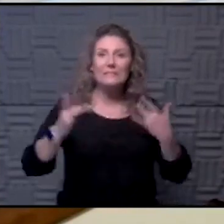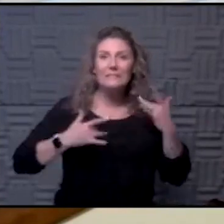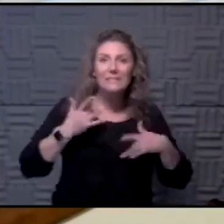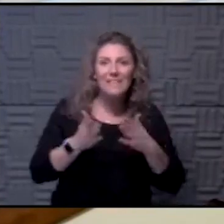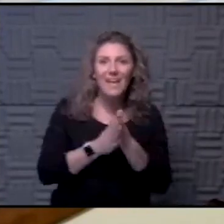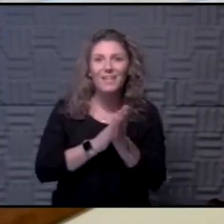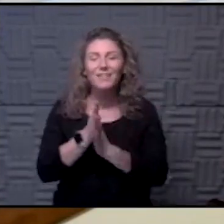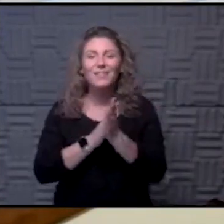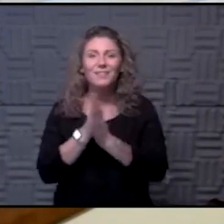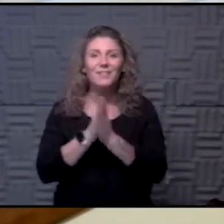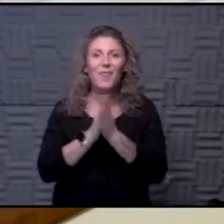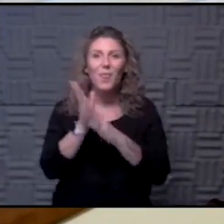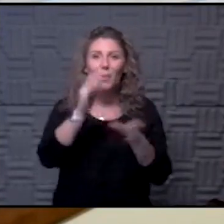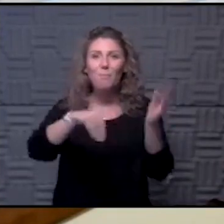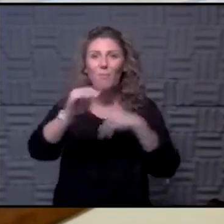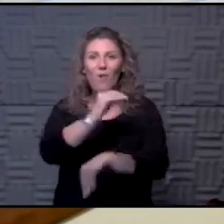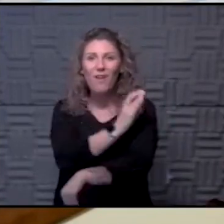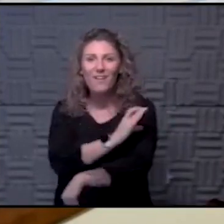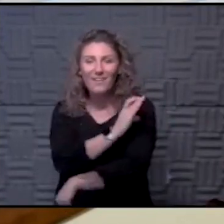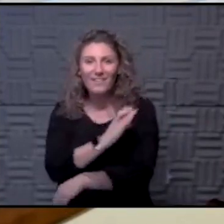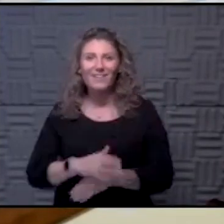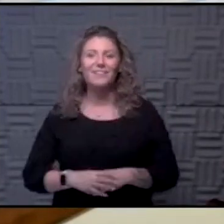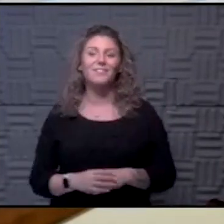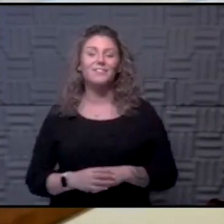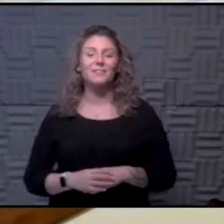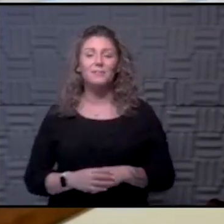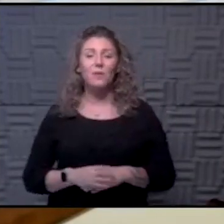those mobile clinics and kind of the